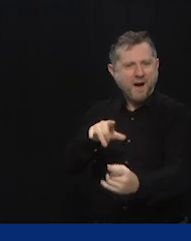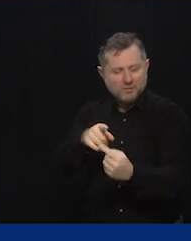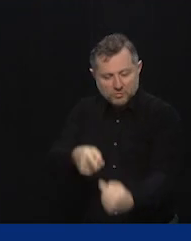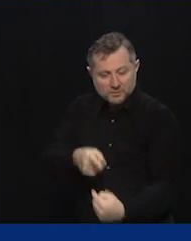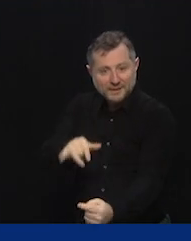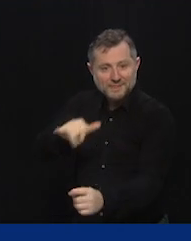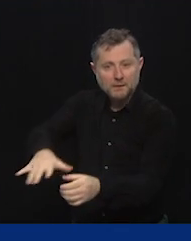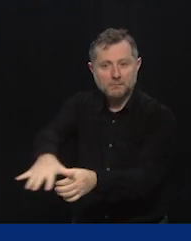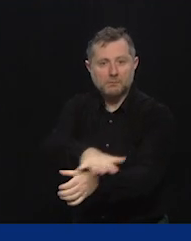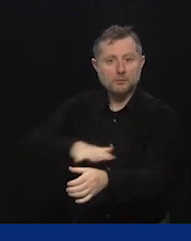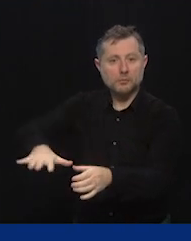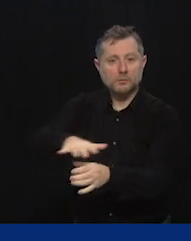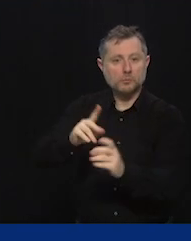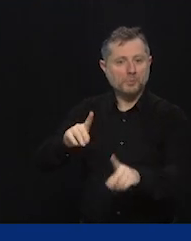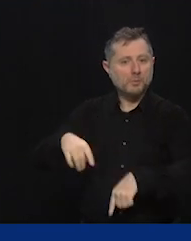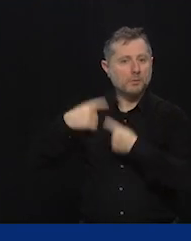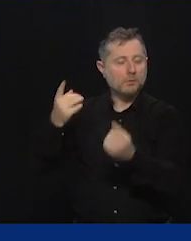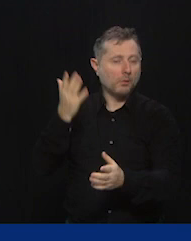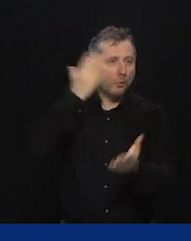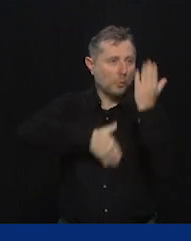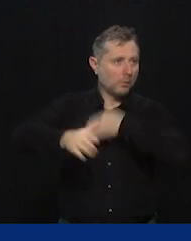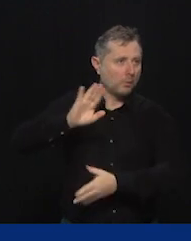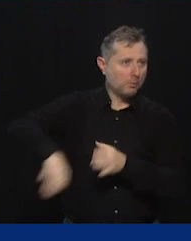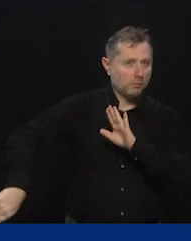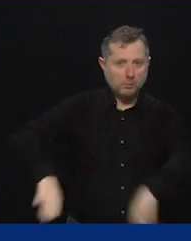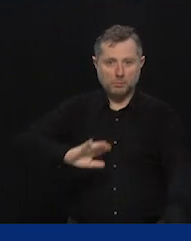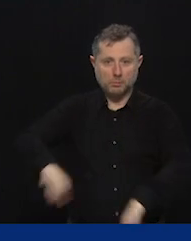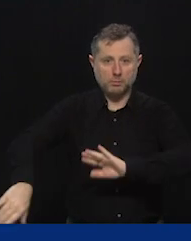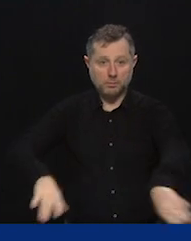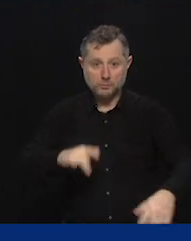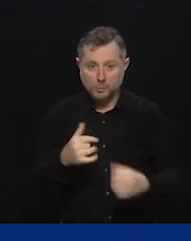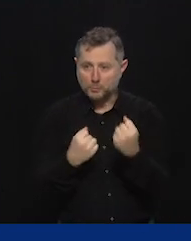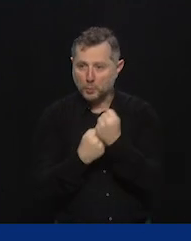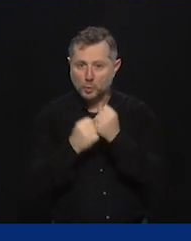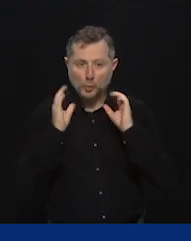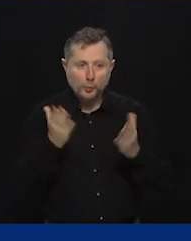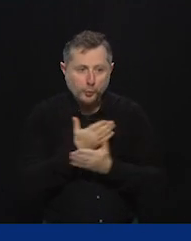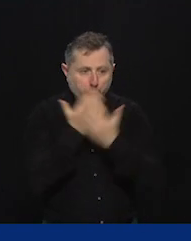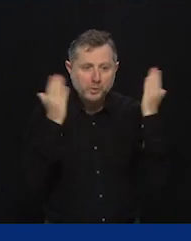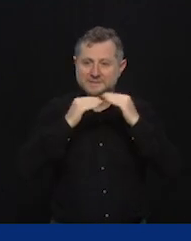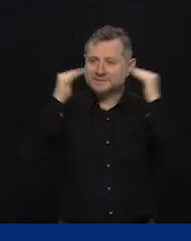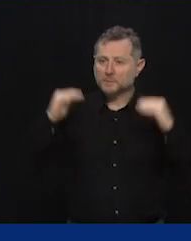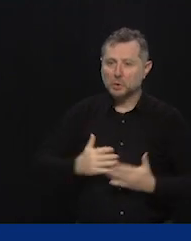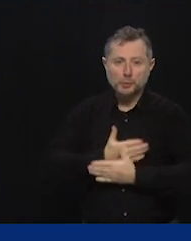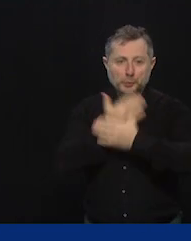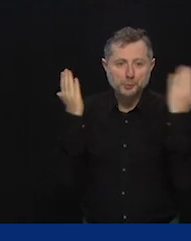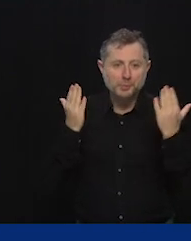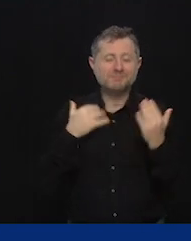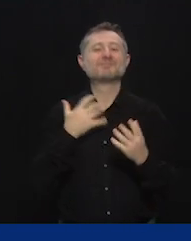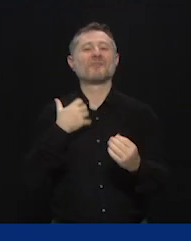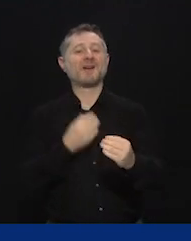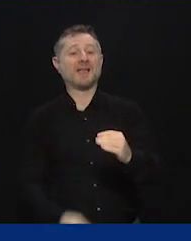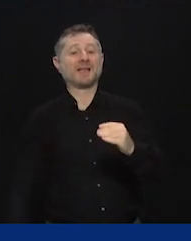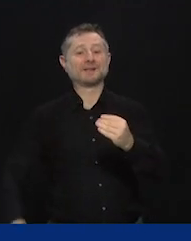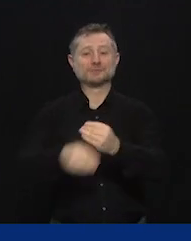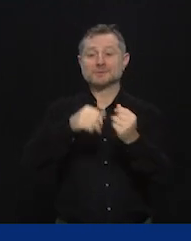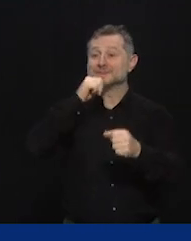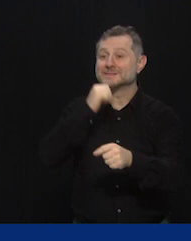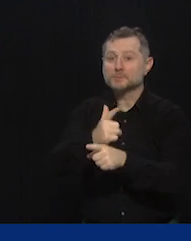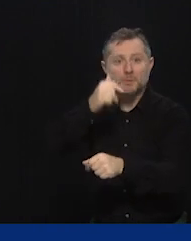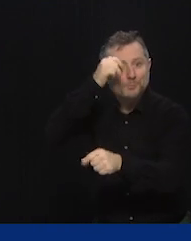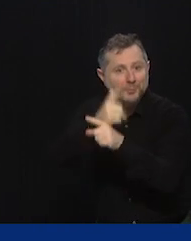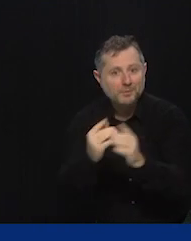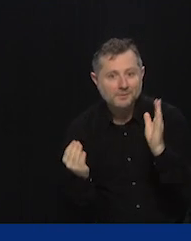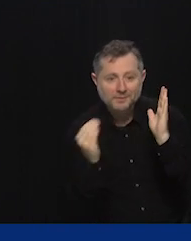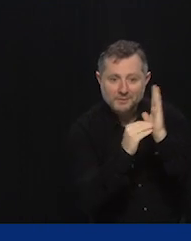before, who do not have a support system. And so to be able to introduce the idea of allowing siblings to help. Think of these various scenarios. You're a